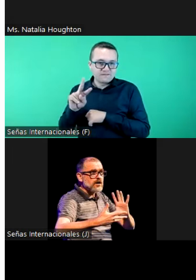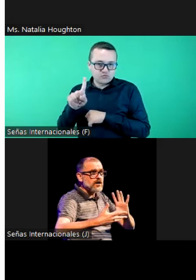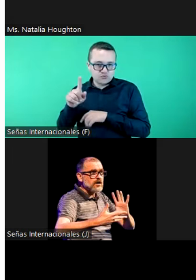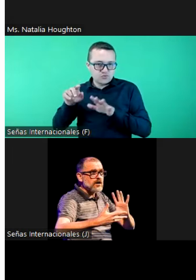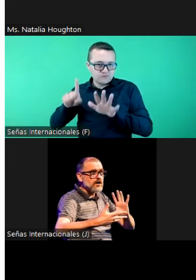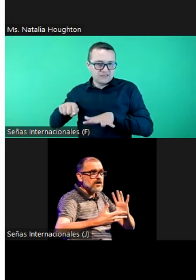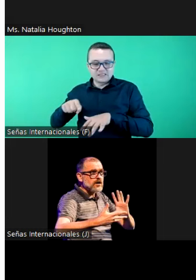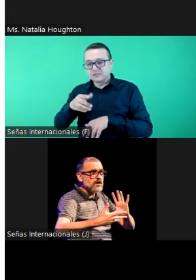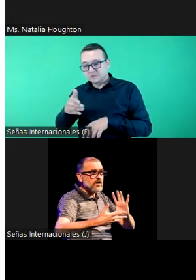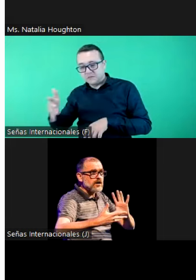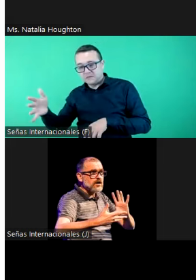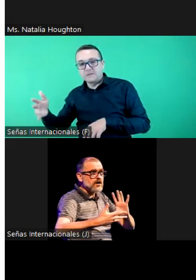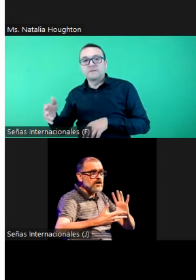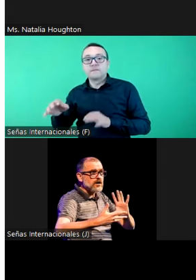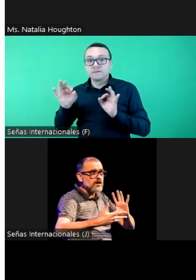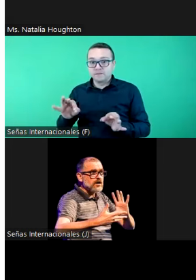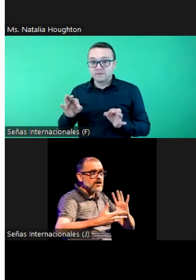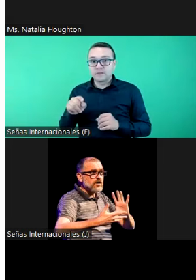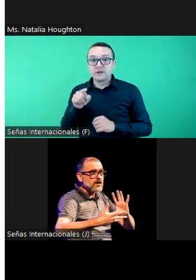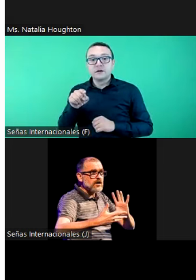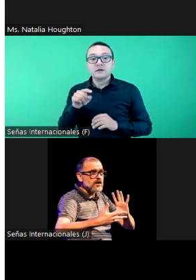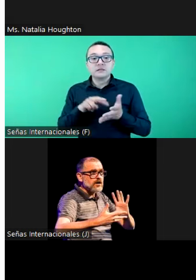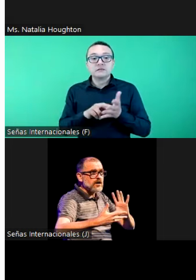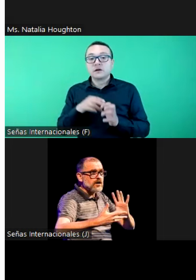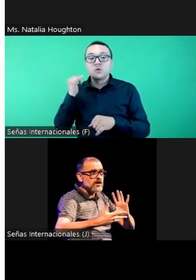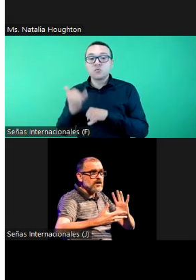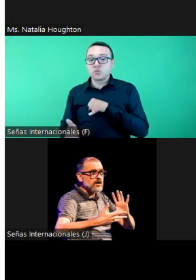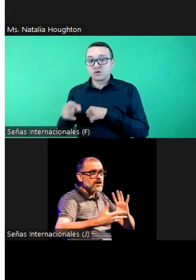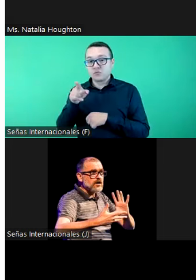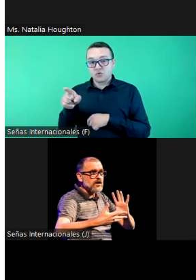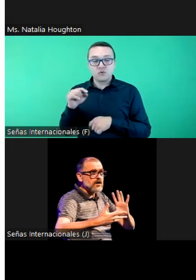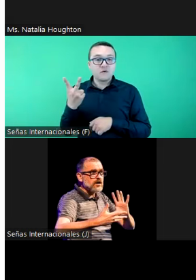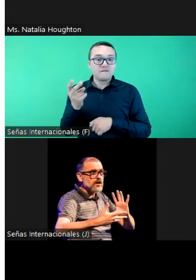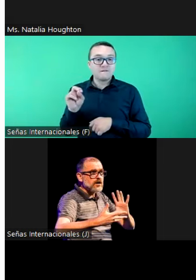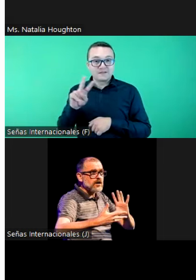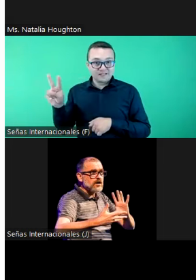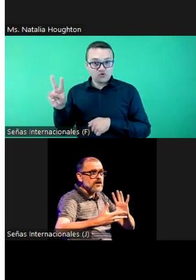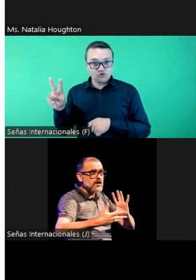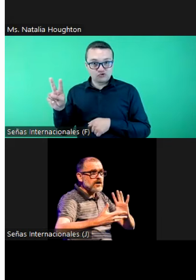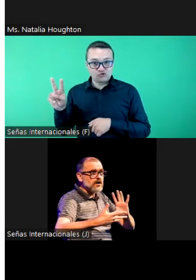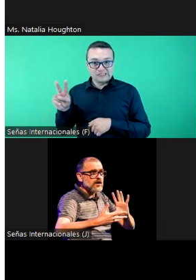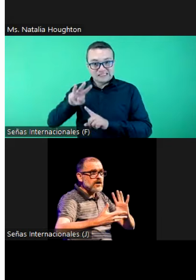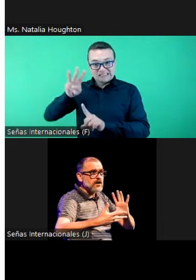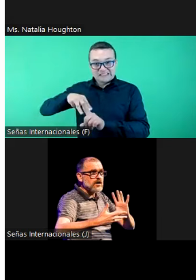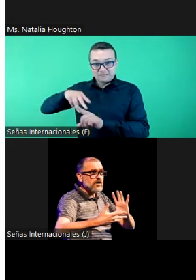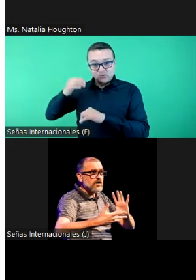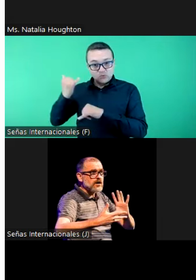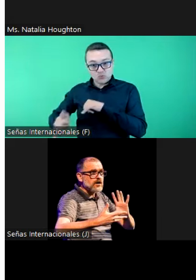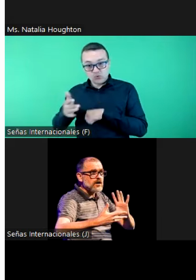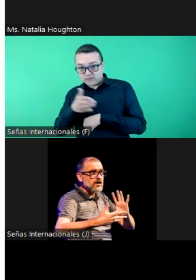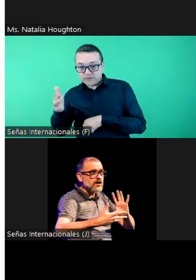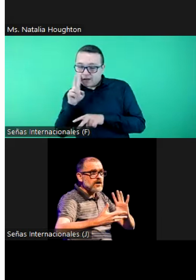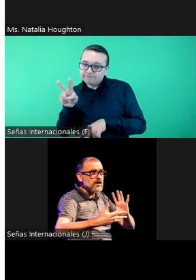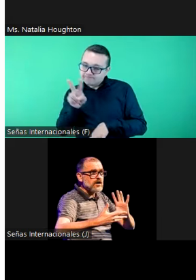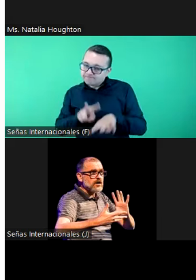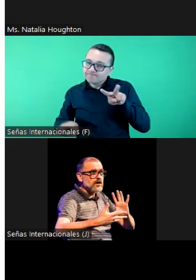and the fourth round the last stage of 2022. We see that